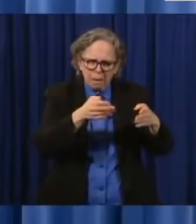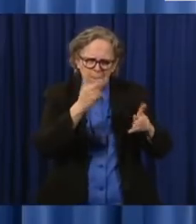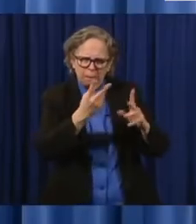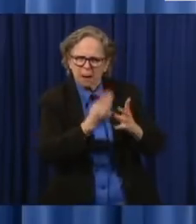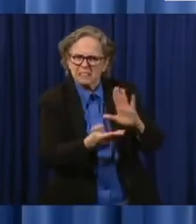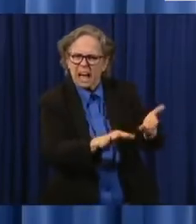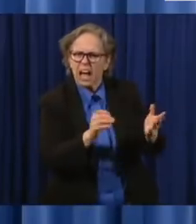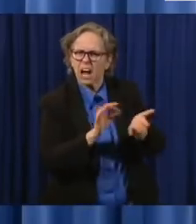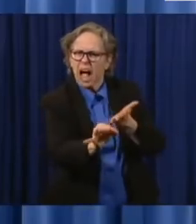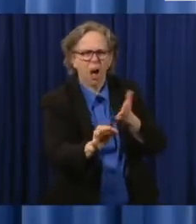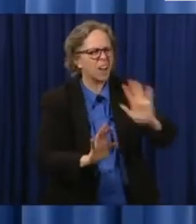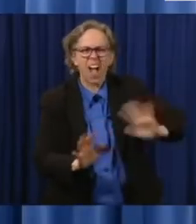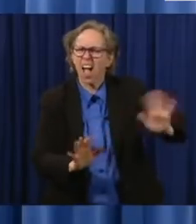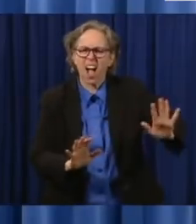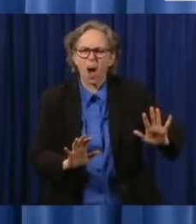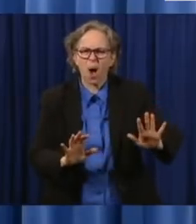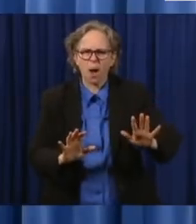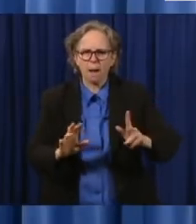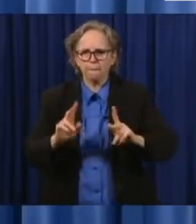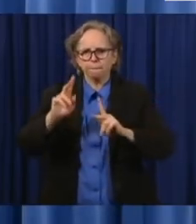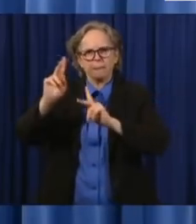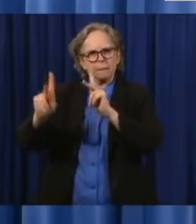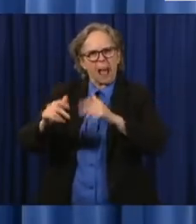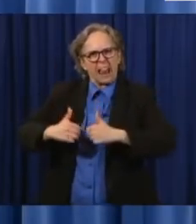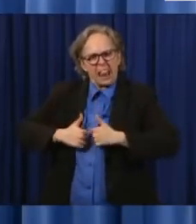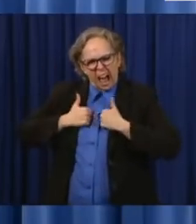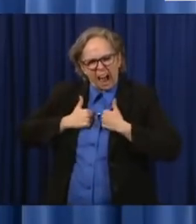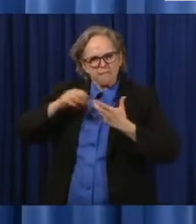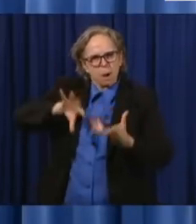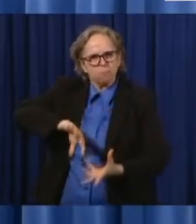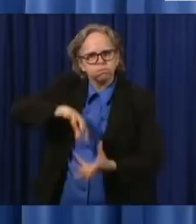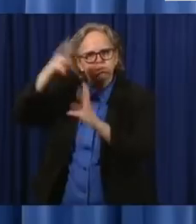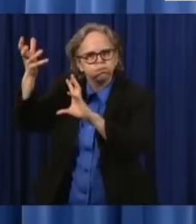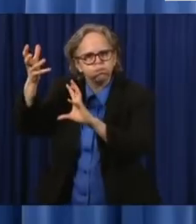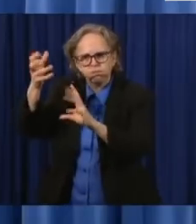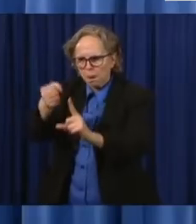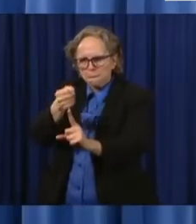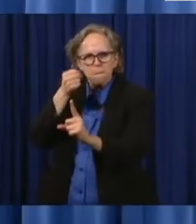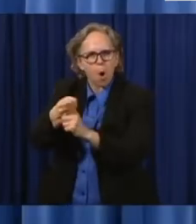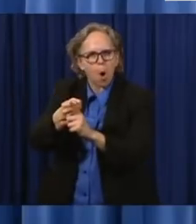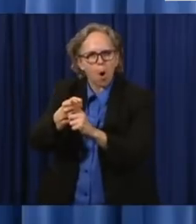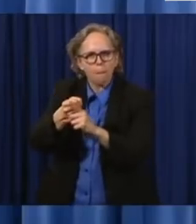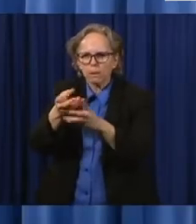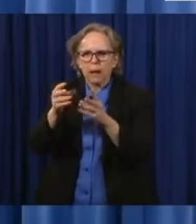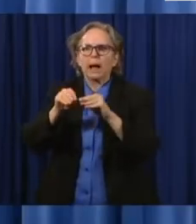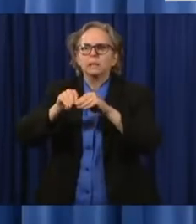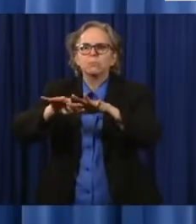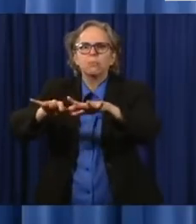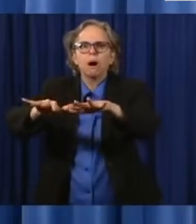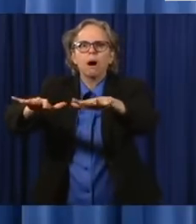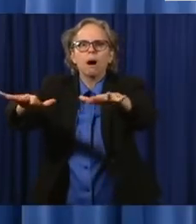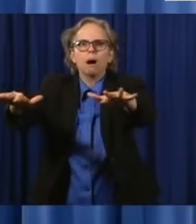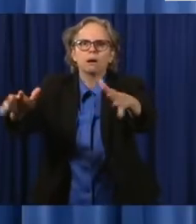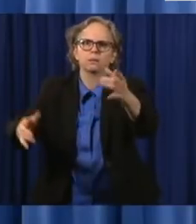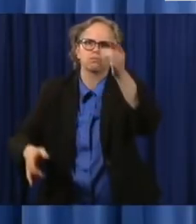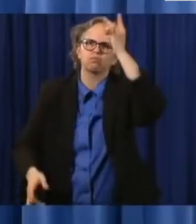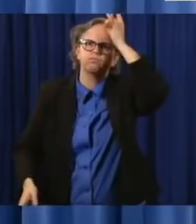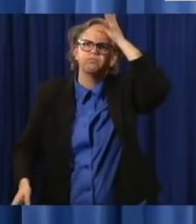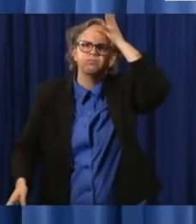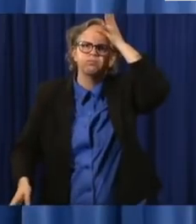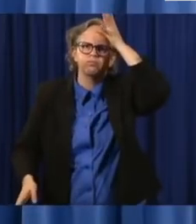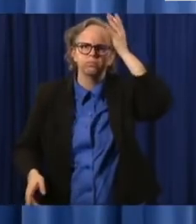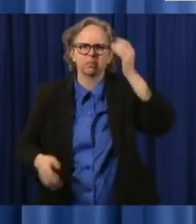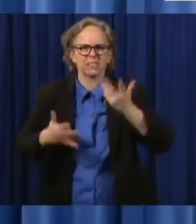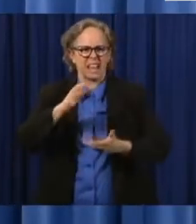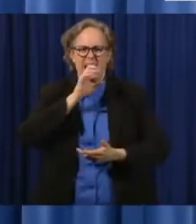lives disrupted, the lives changed, and those include people of all ages.